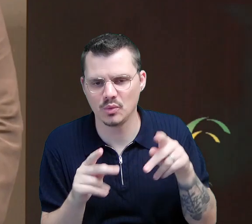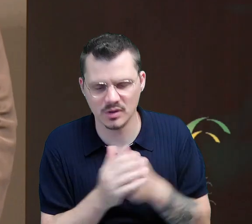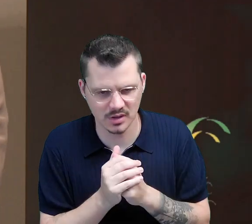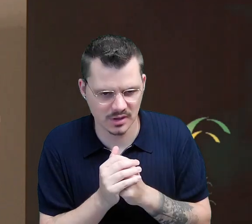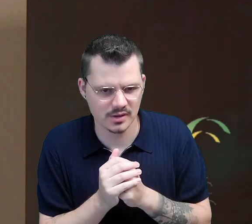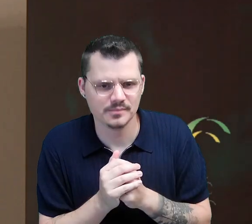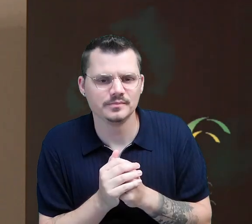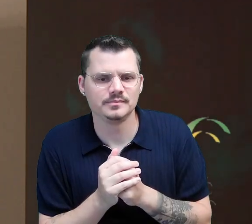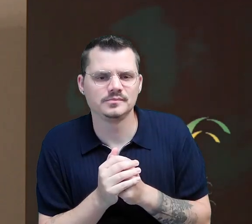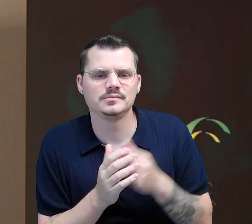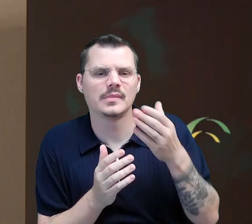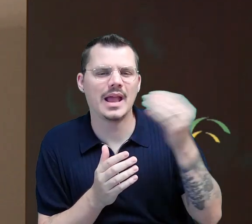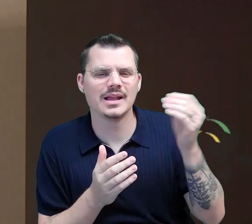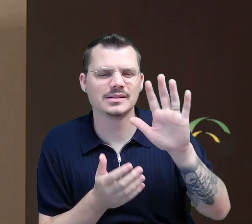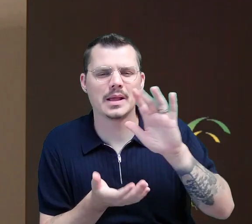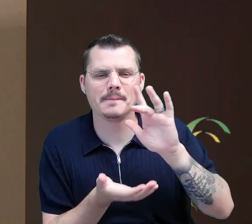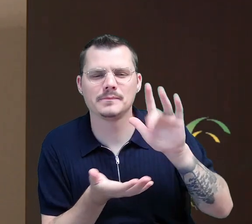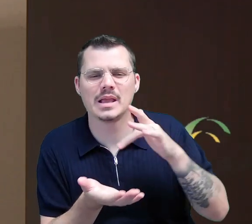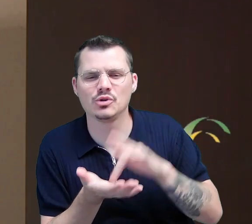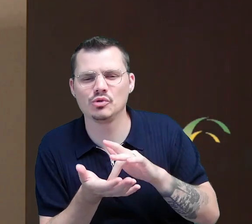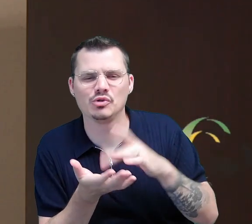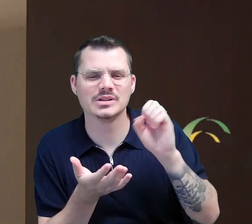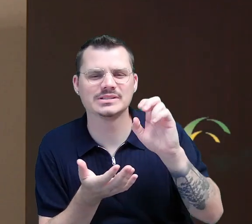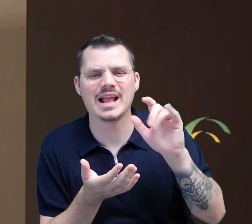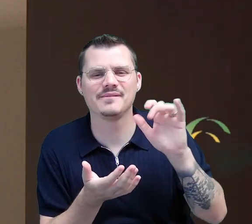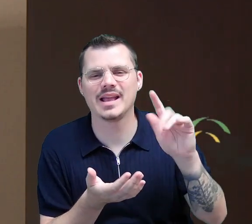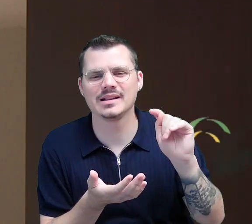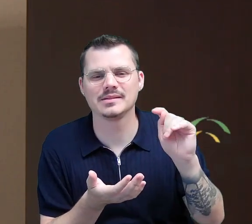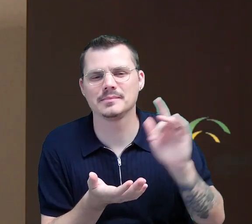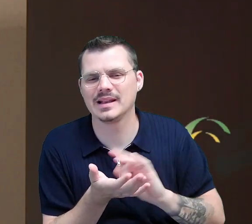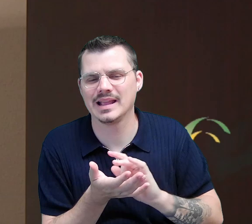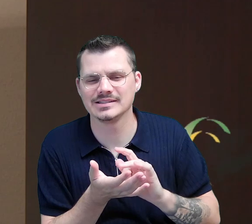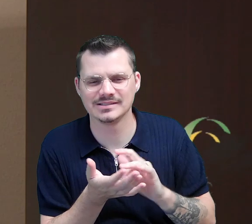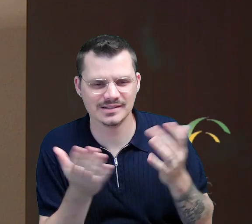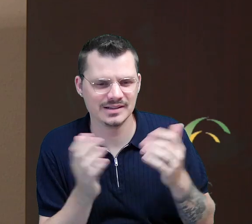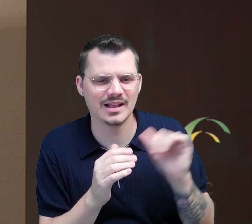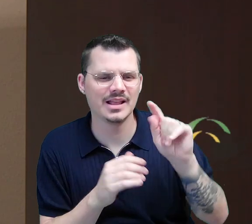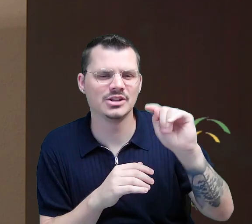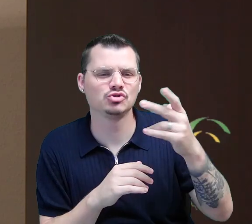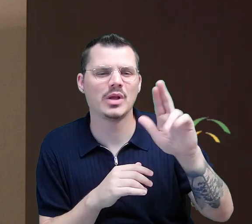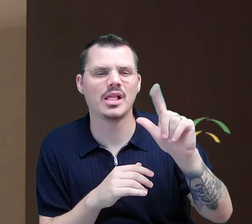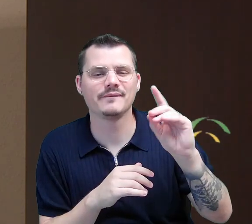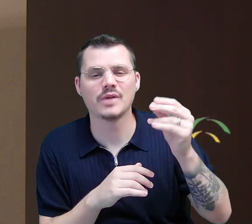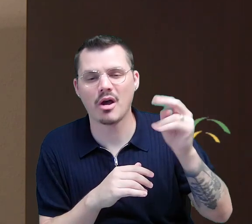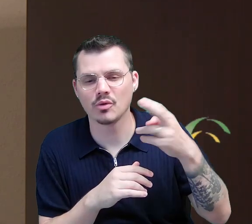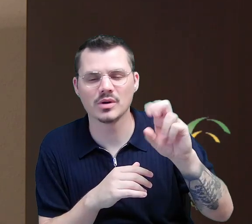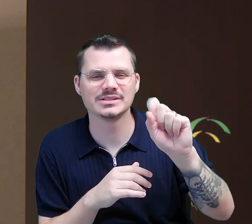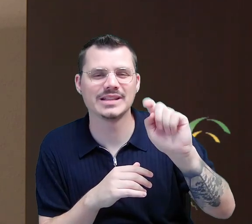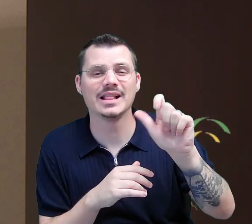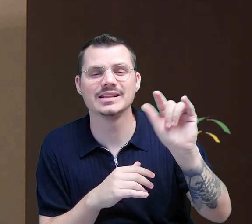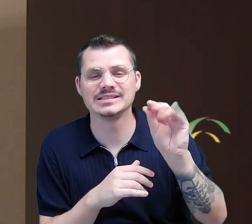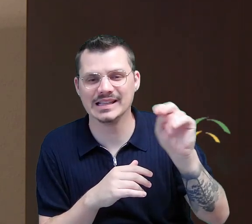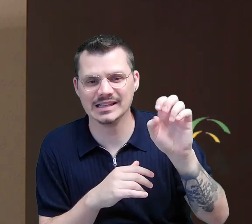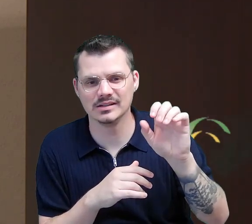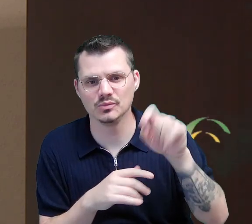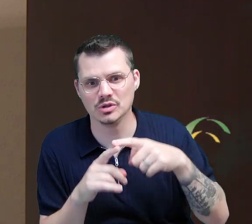people. And middle side effect medicines like Trilofan or even Stelazine when you